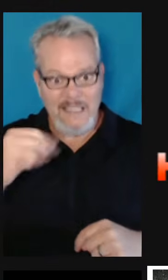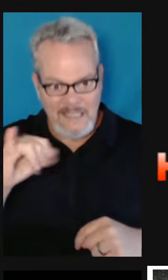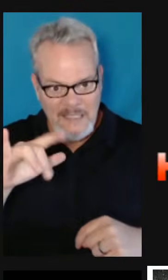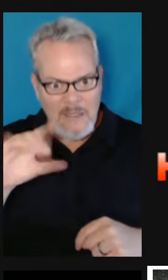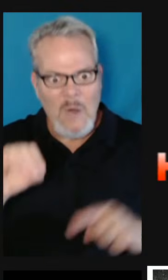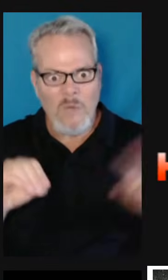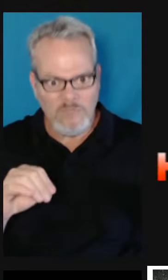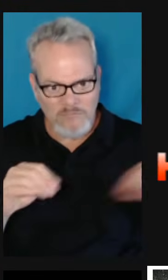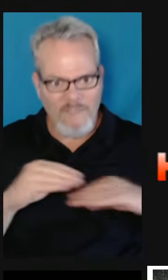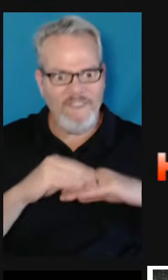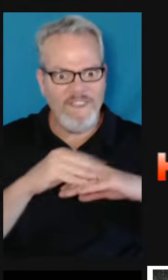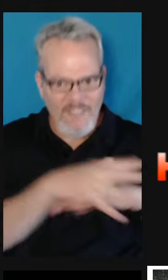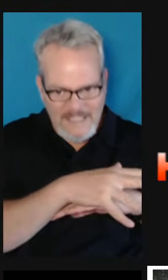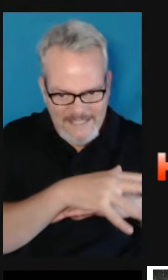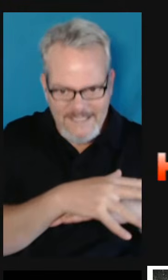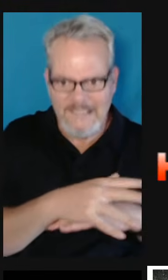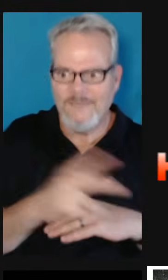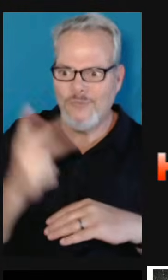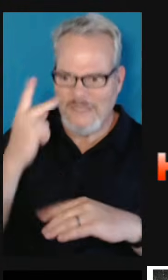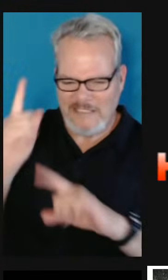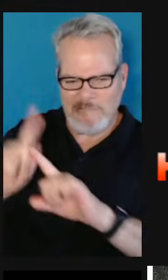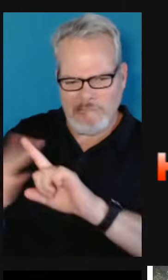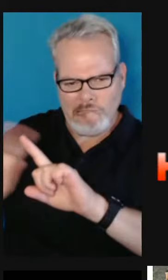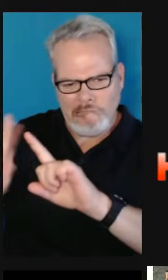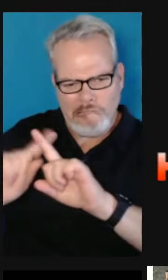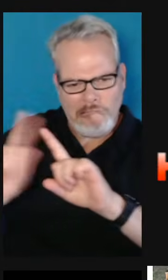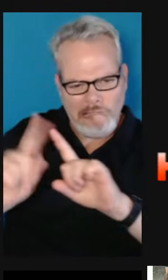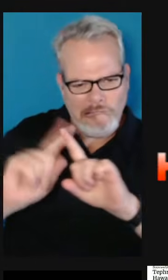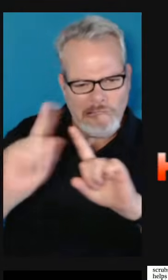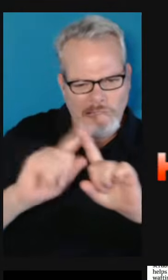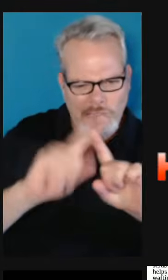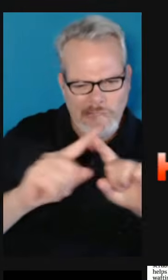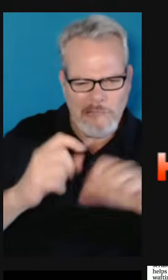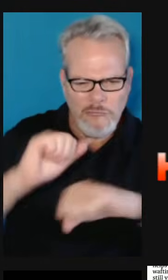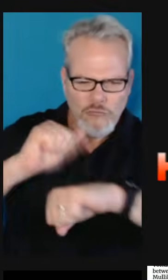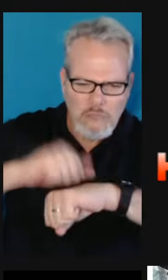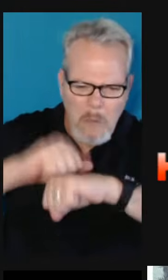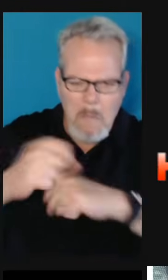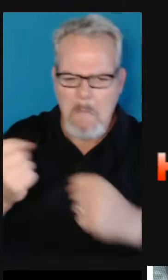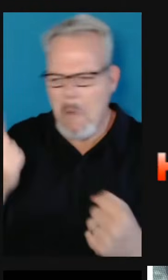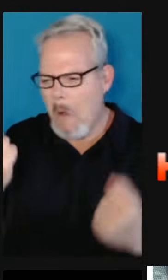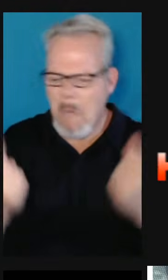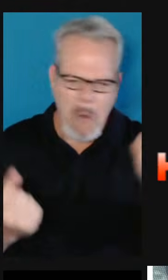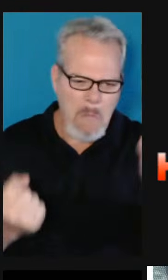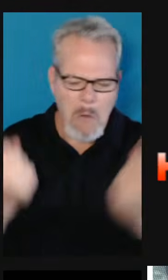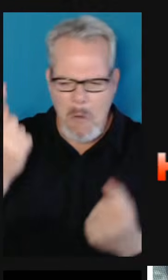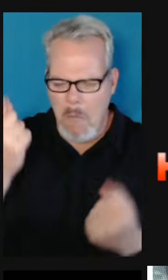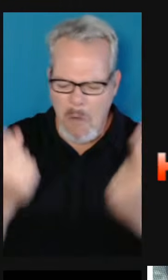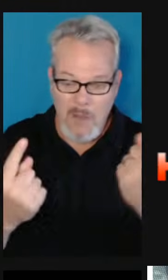all the larger material that fell closer to the national park that has since been cleaned up here.